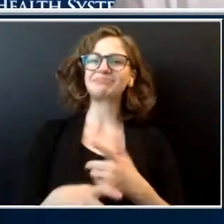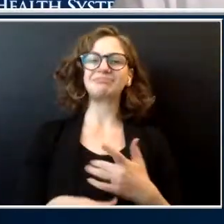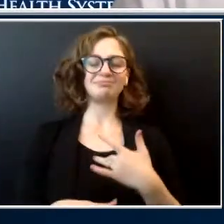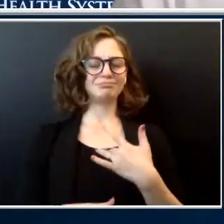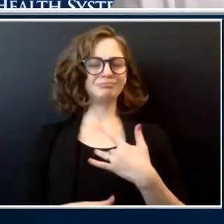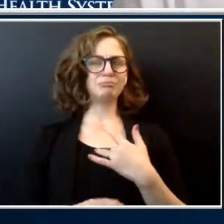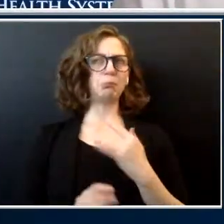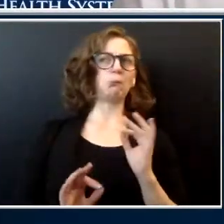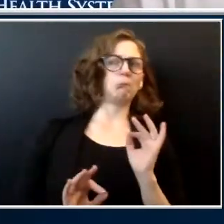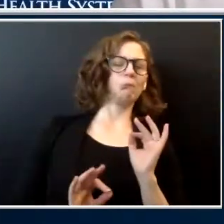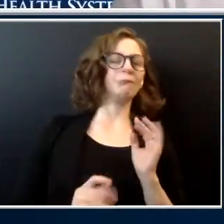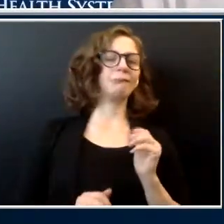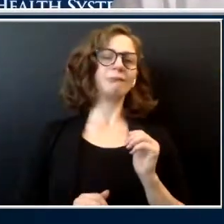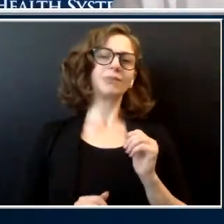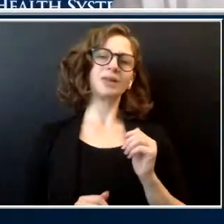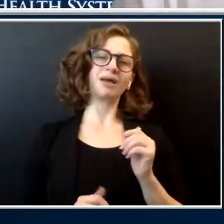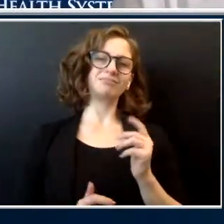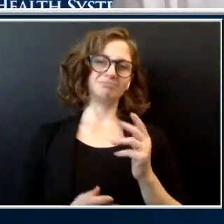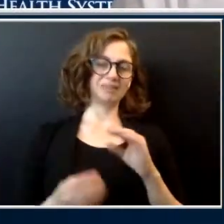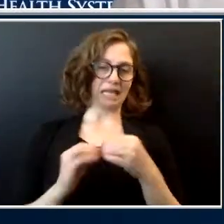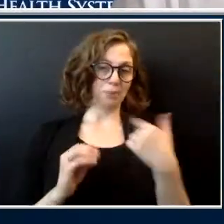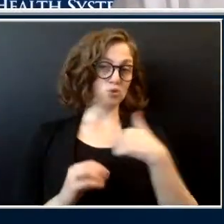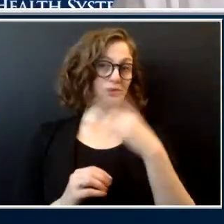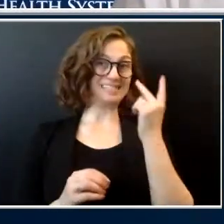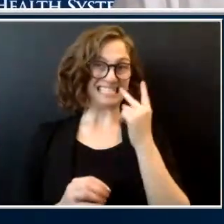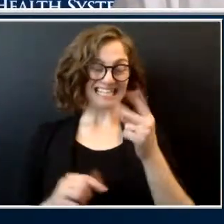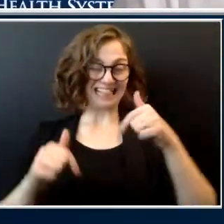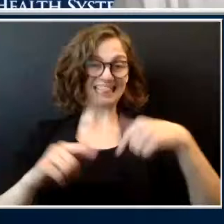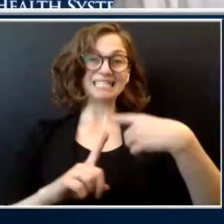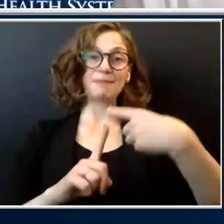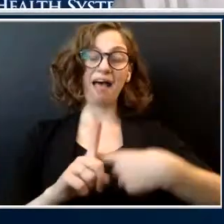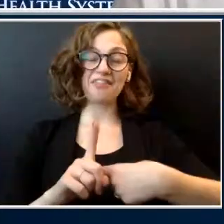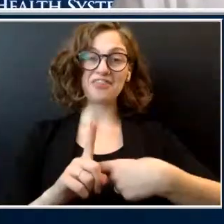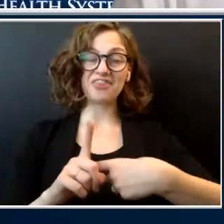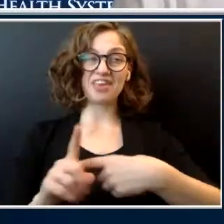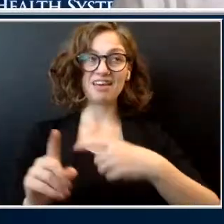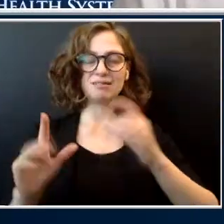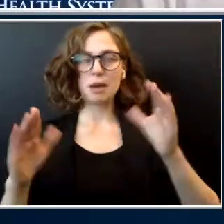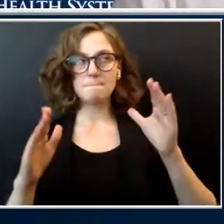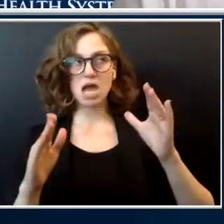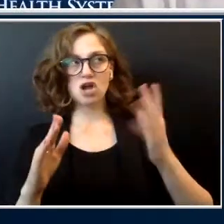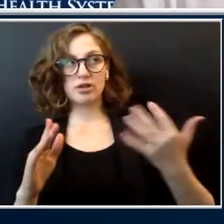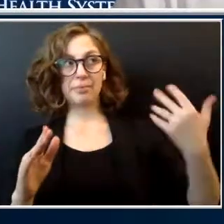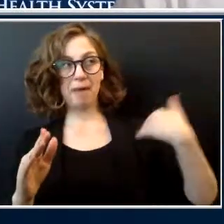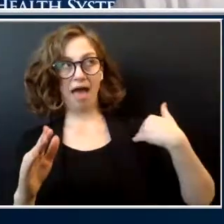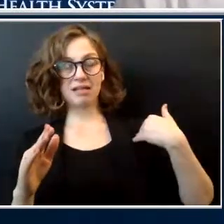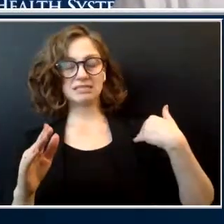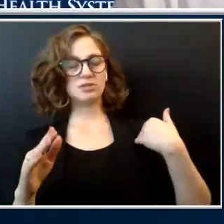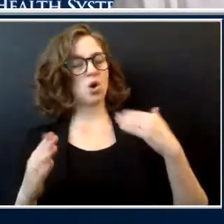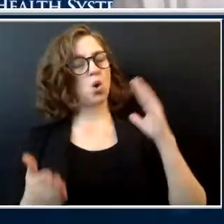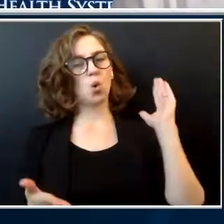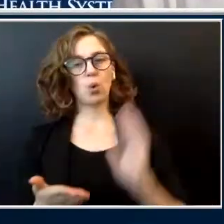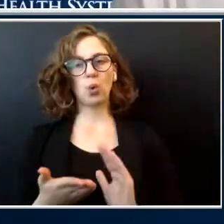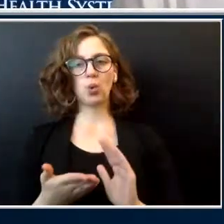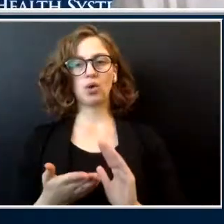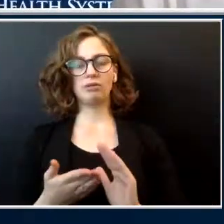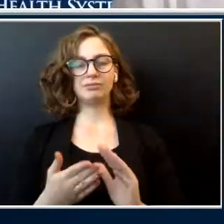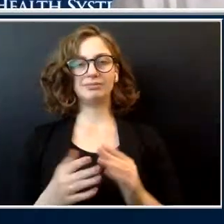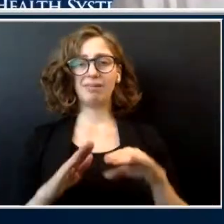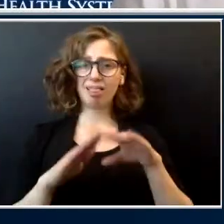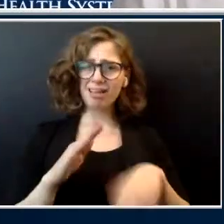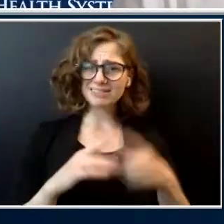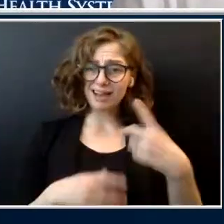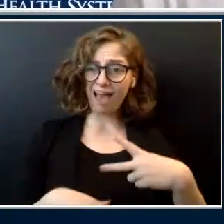seen of COVID this winter have not been what we have seen in the past, less than half of last year, and that the numbers